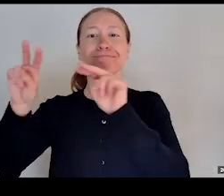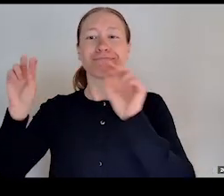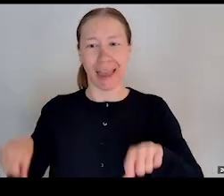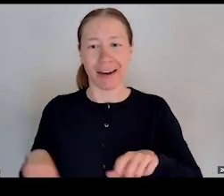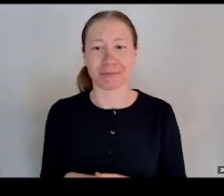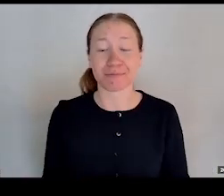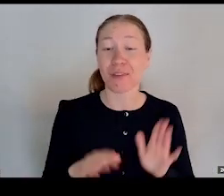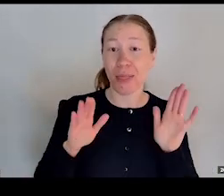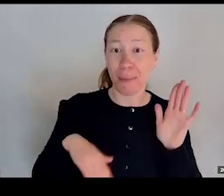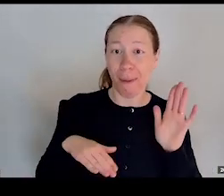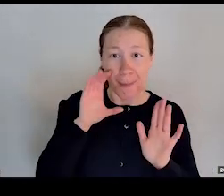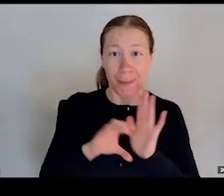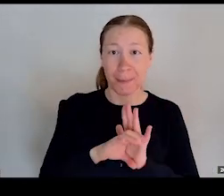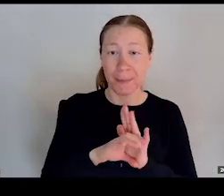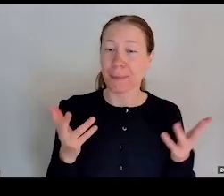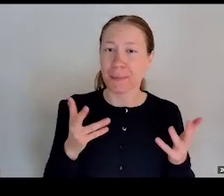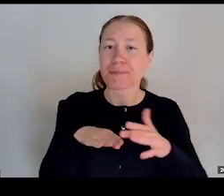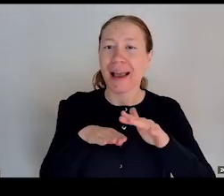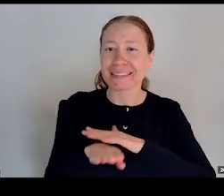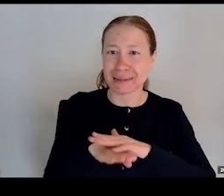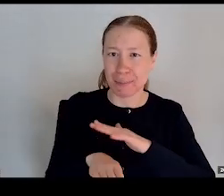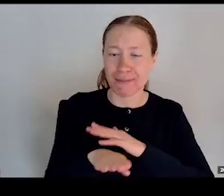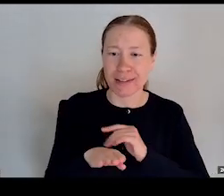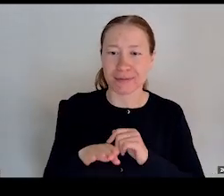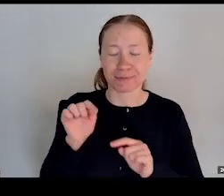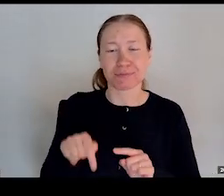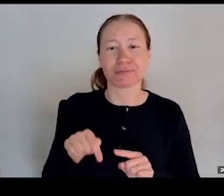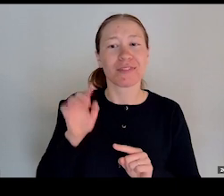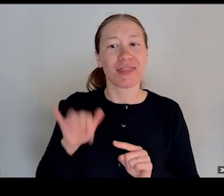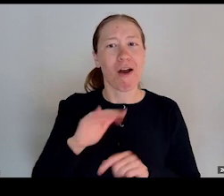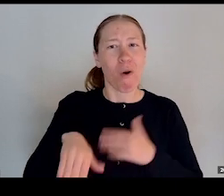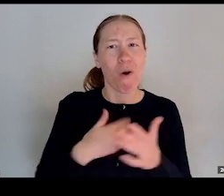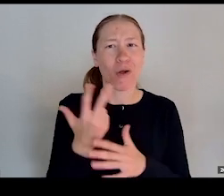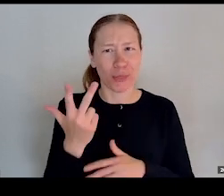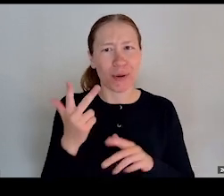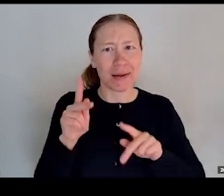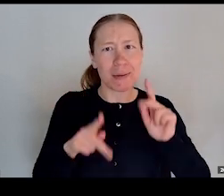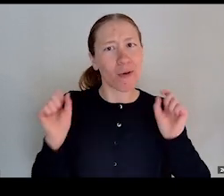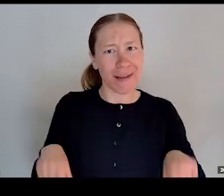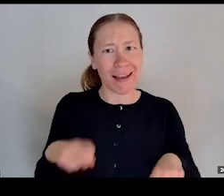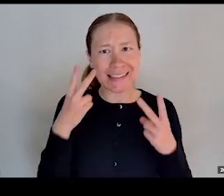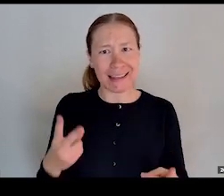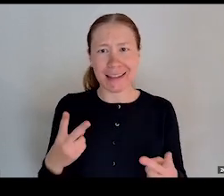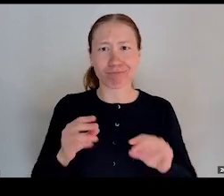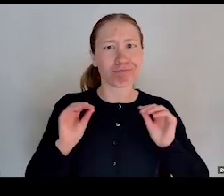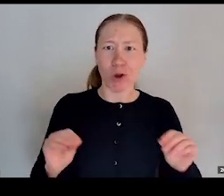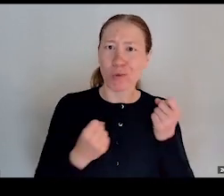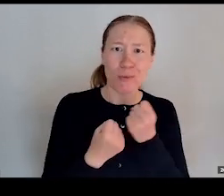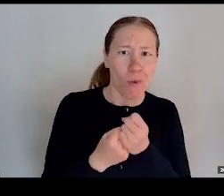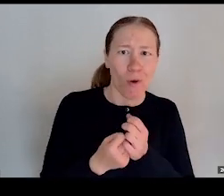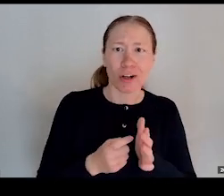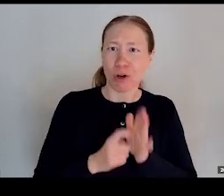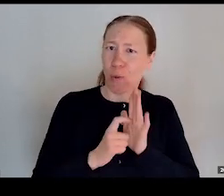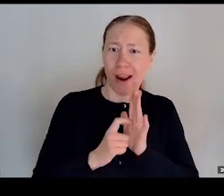The bottom image is accessibility. And this is where all 3 people can see the game without supports or accommodations because the cause